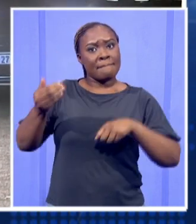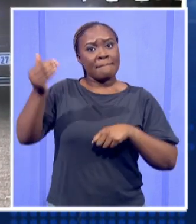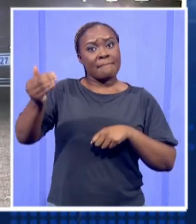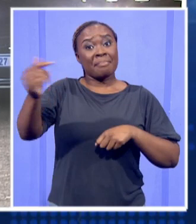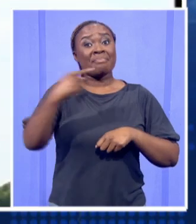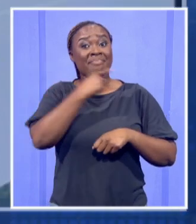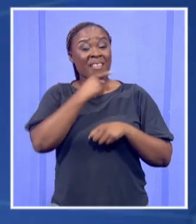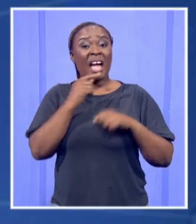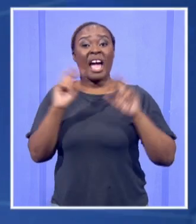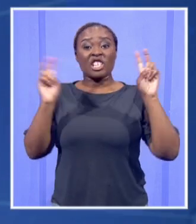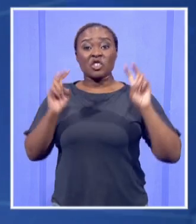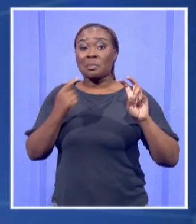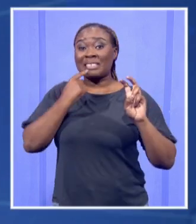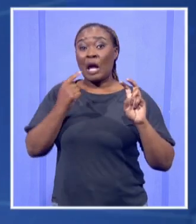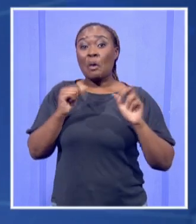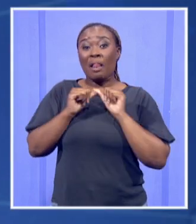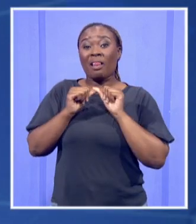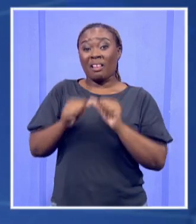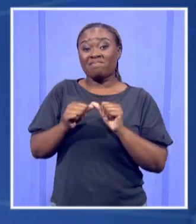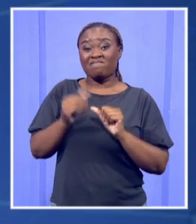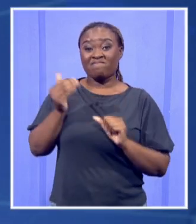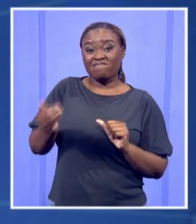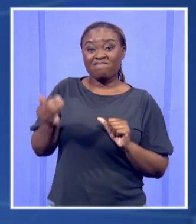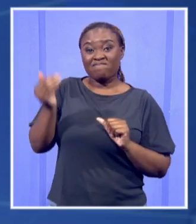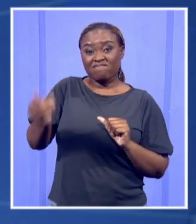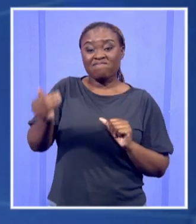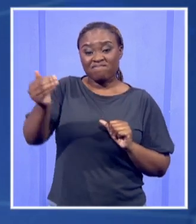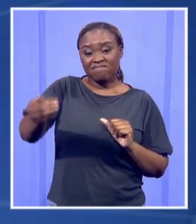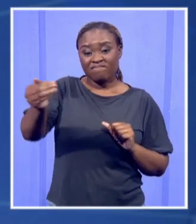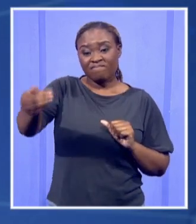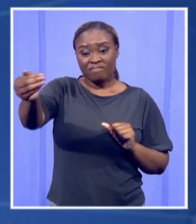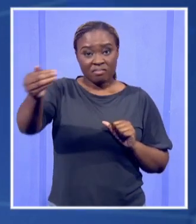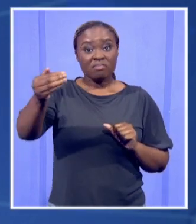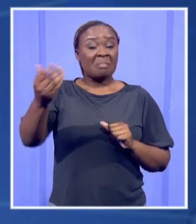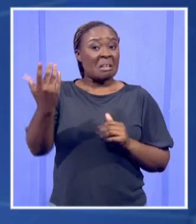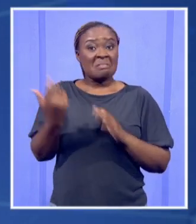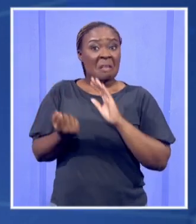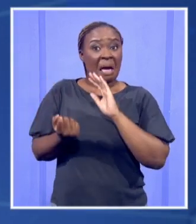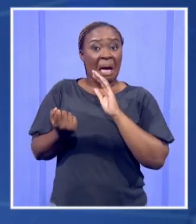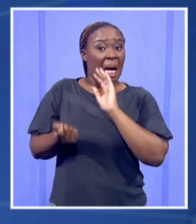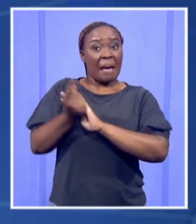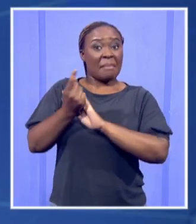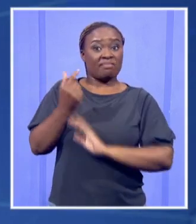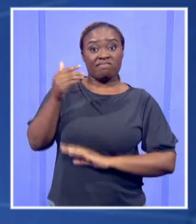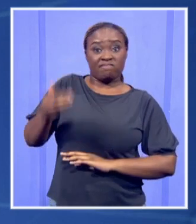become erratic moving forward. That's quite a word to use, erratic load